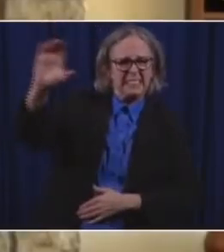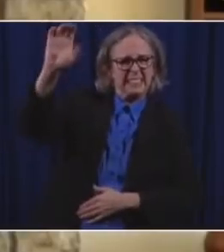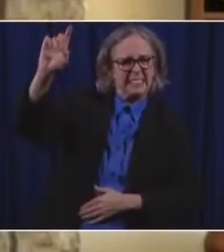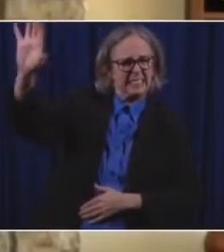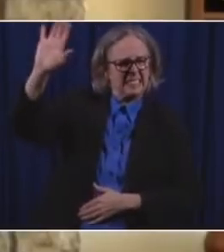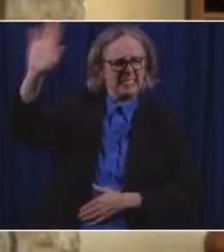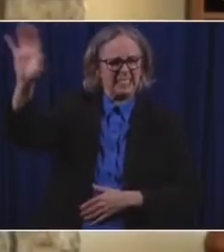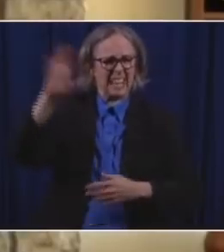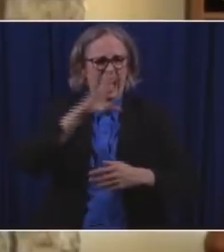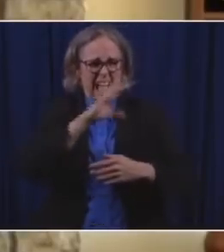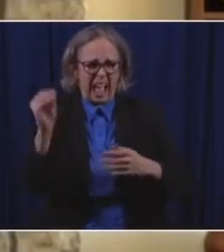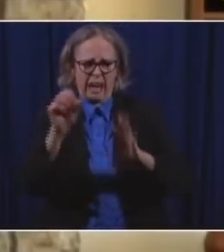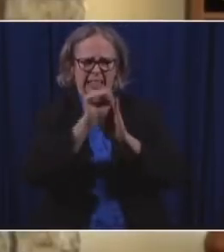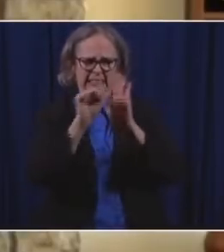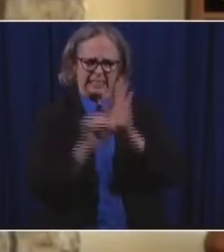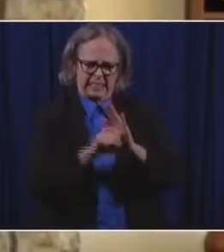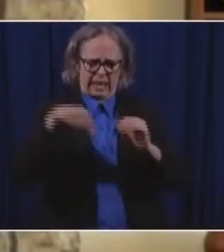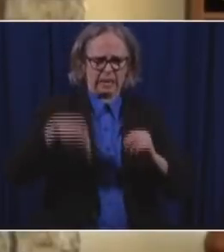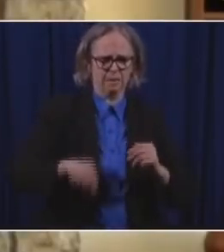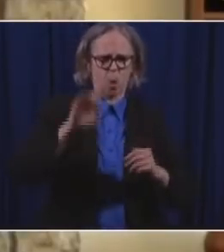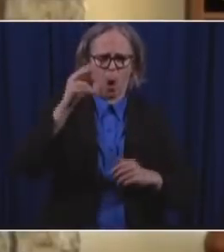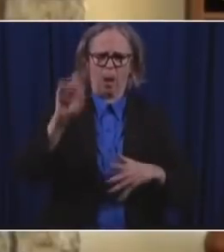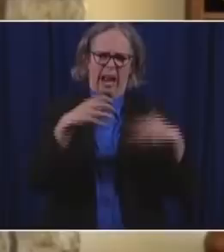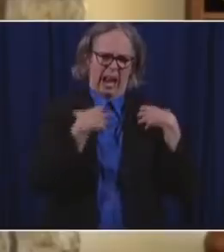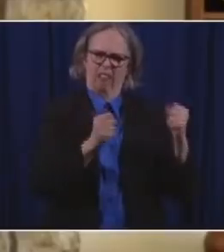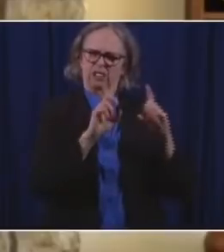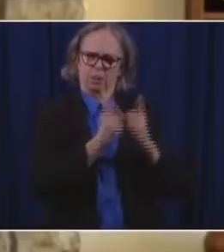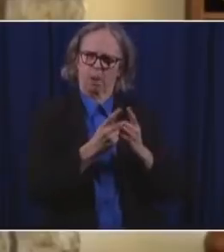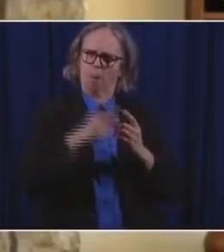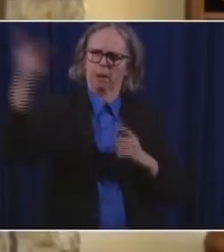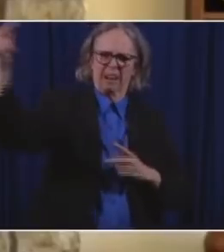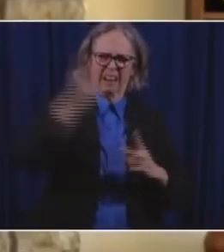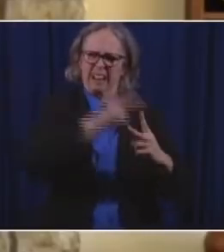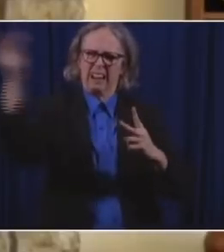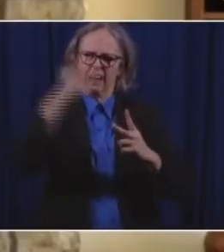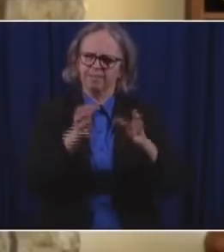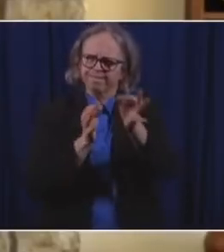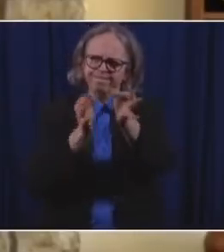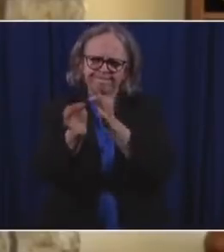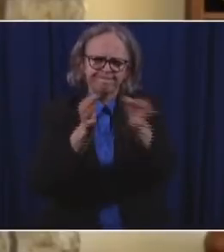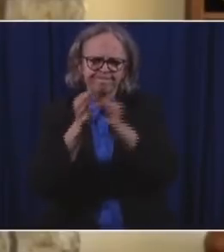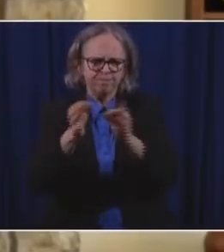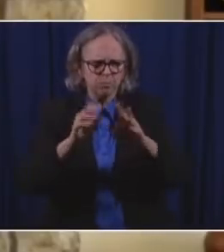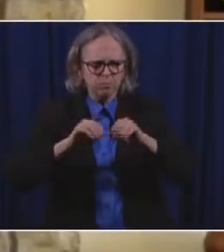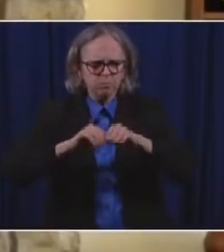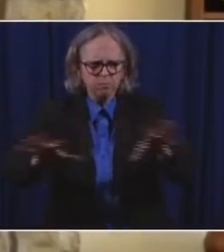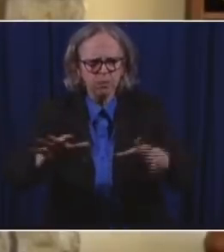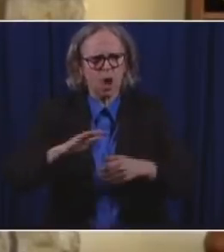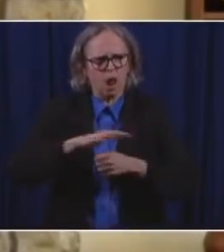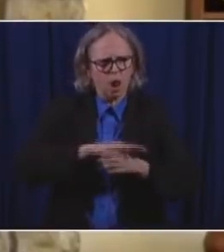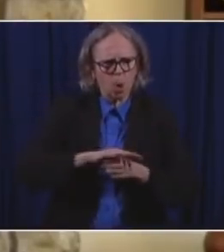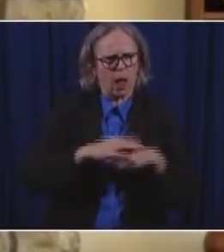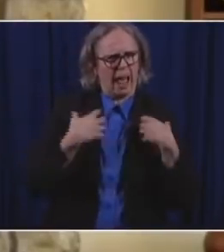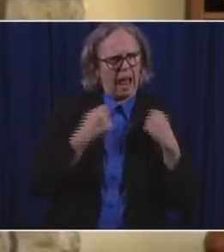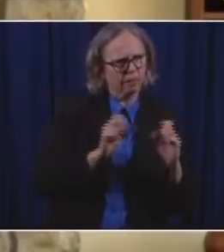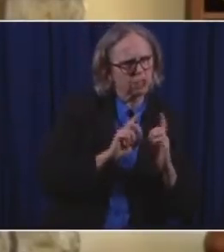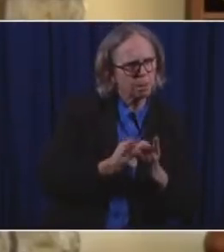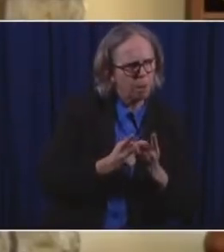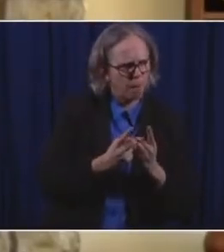from the state health department, which goes out to the local health departments.